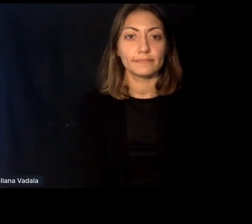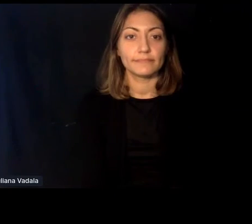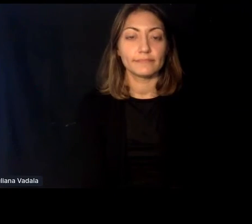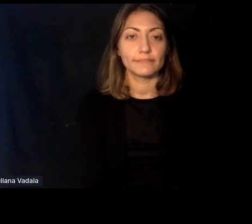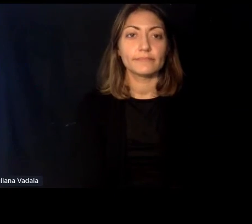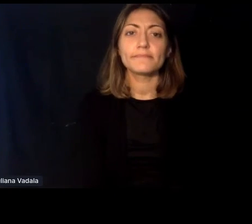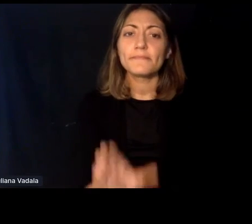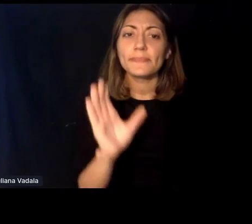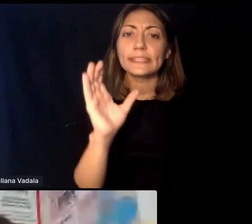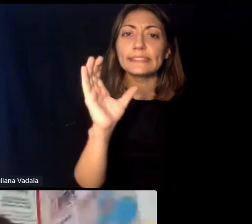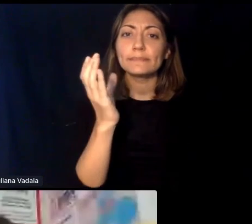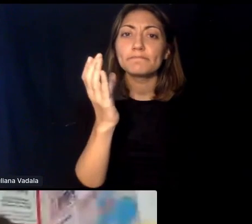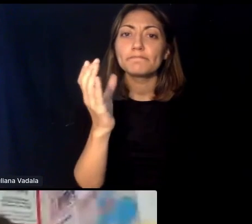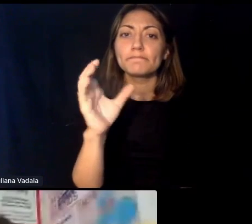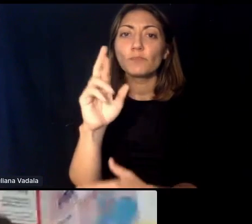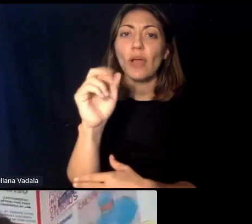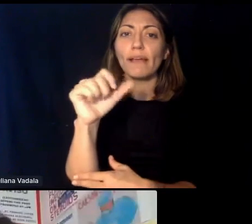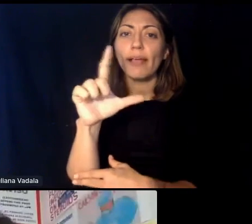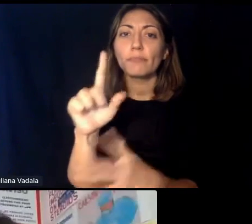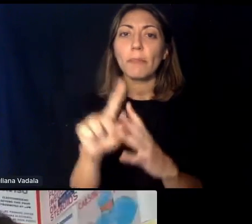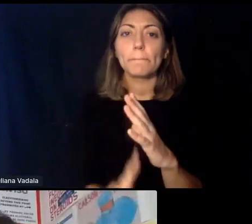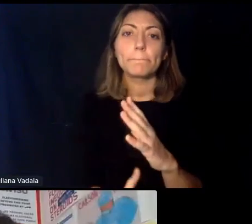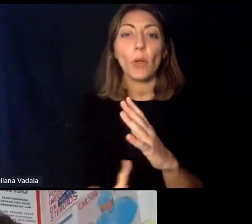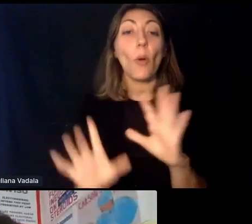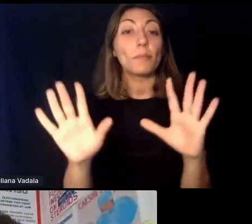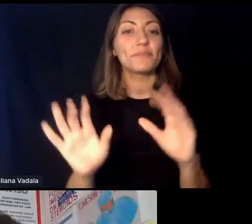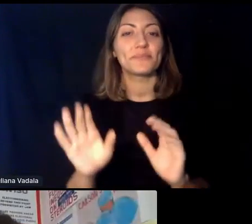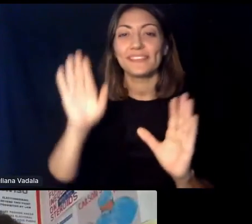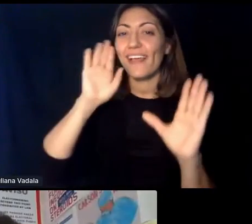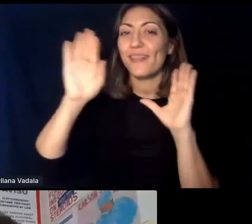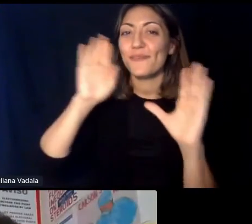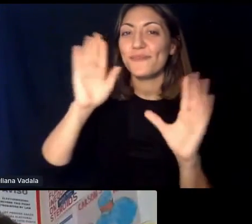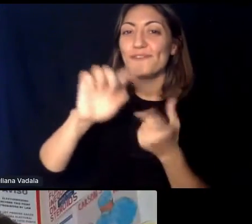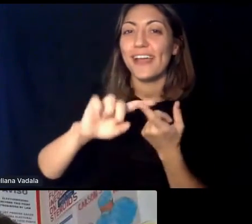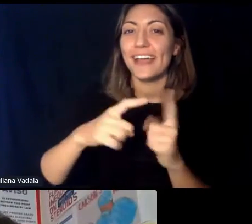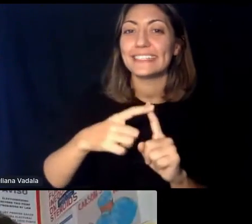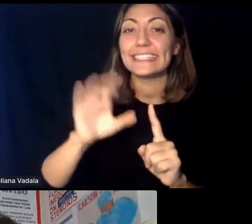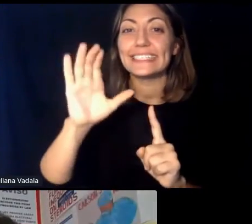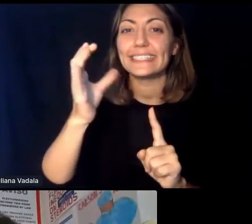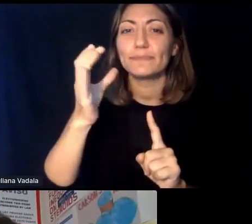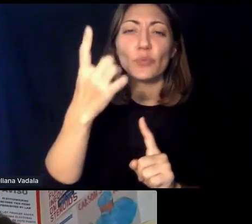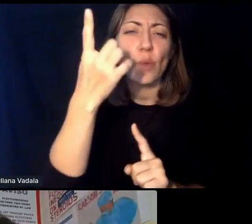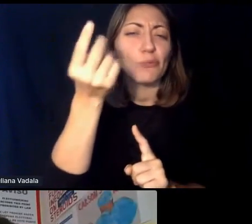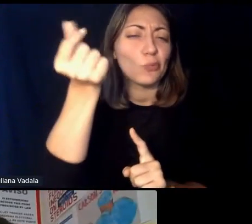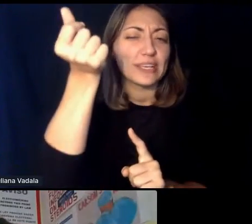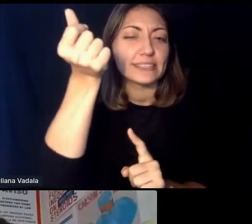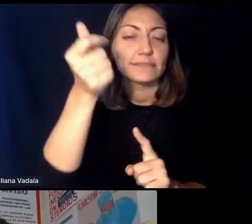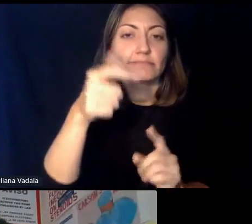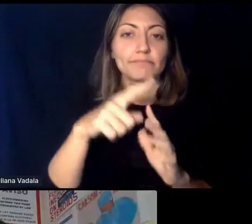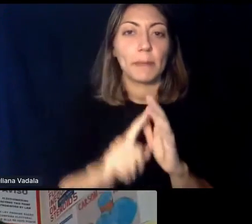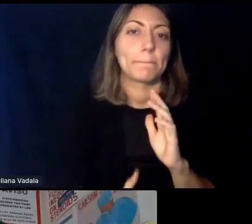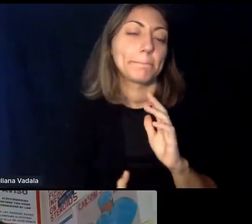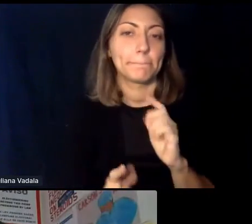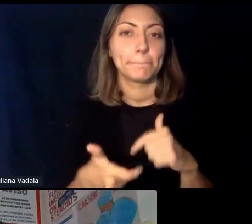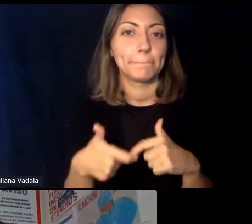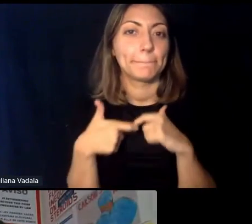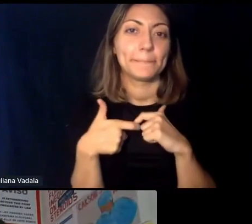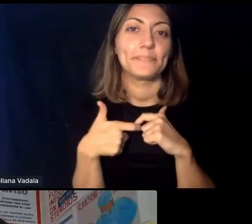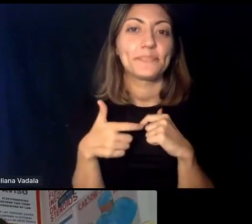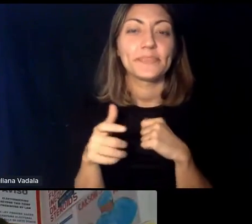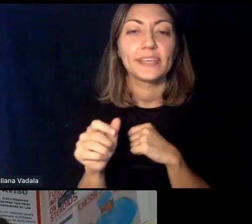It looks like we lost Raquel. Oh, there we go. Hello, friends. Seems like we may have had a quick disruption in our